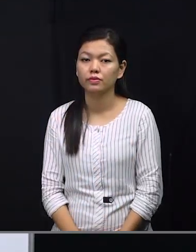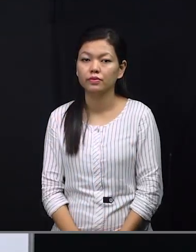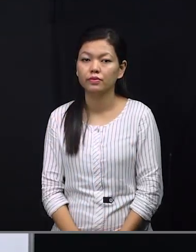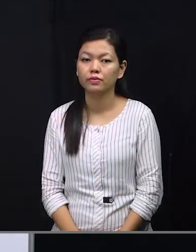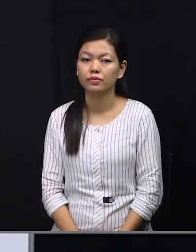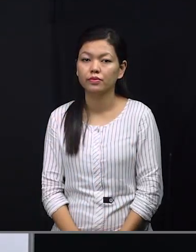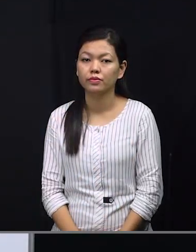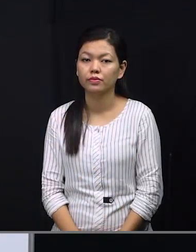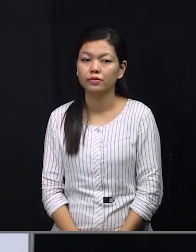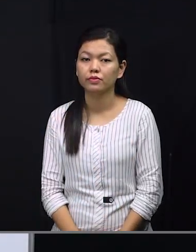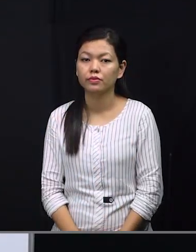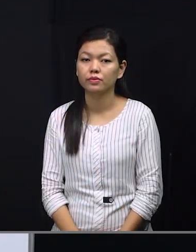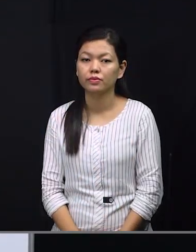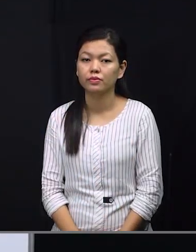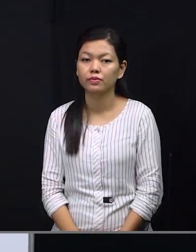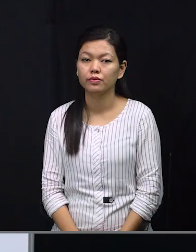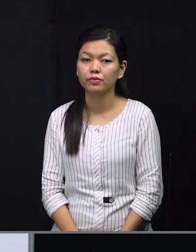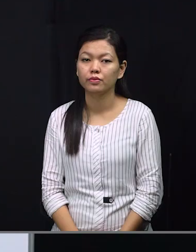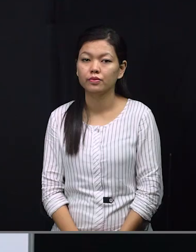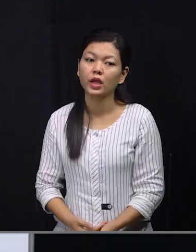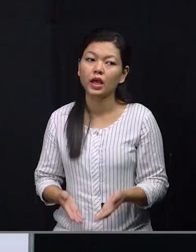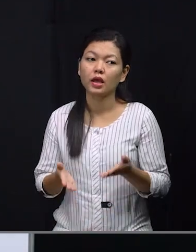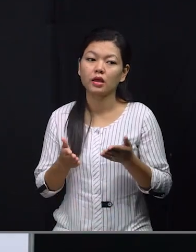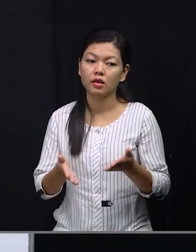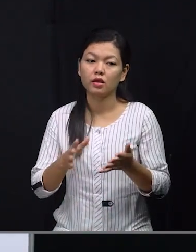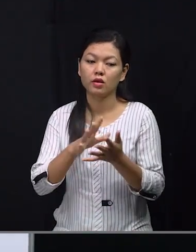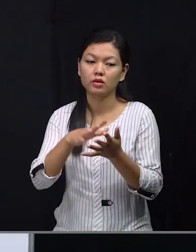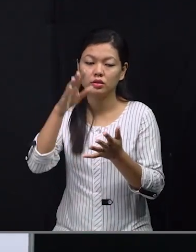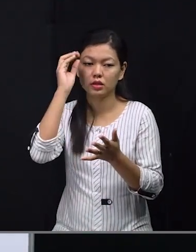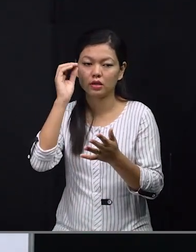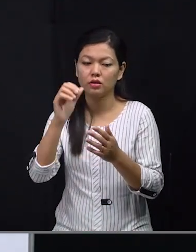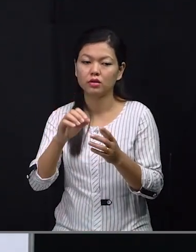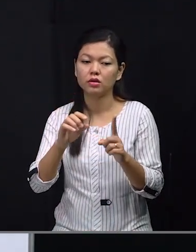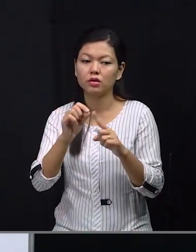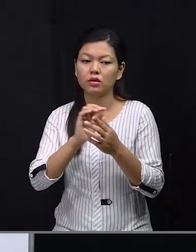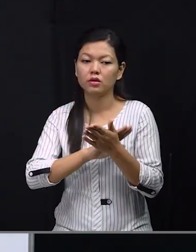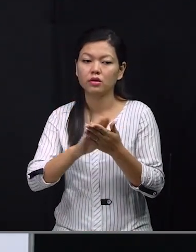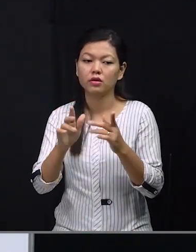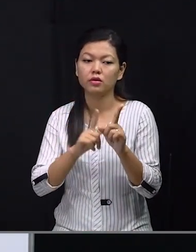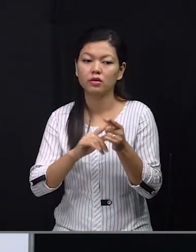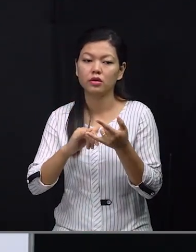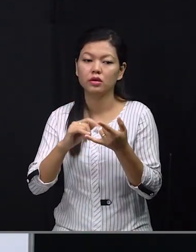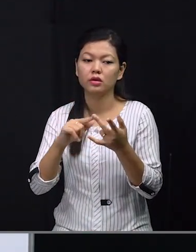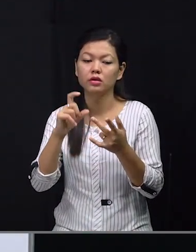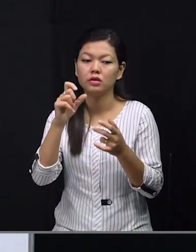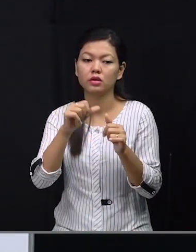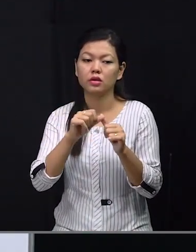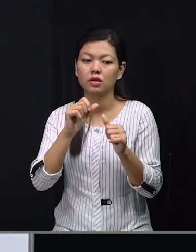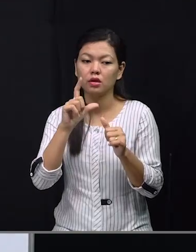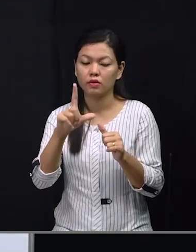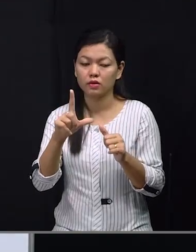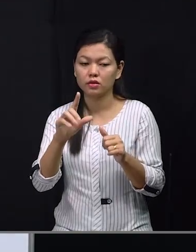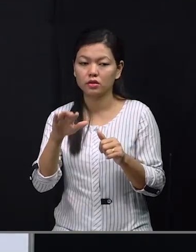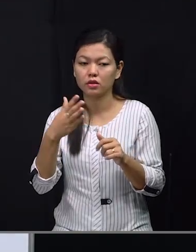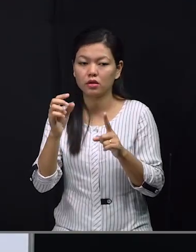Now let us look at some physical properties of these haloalkanes and haloarenes. If we look at